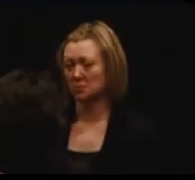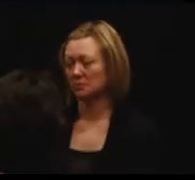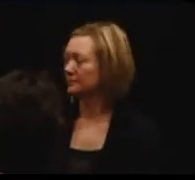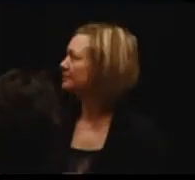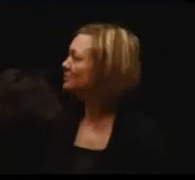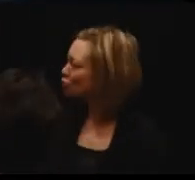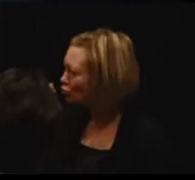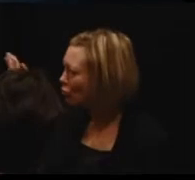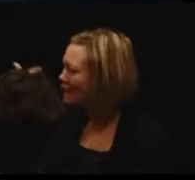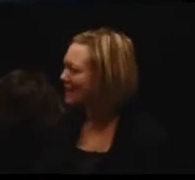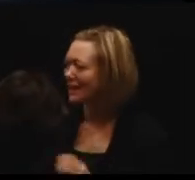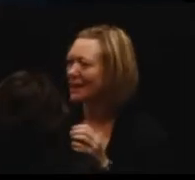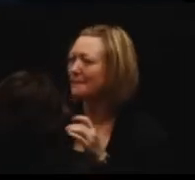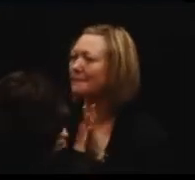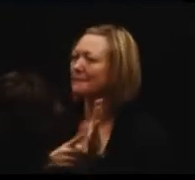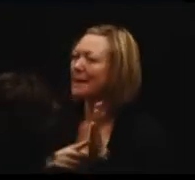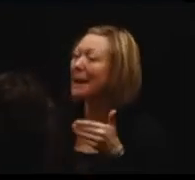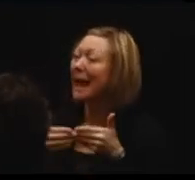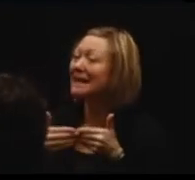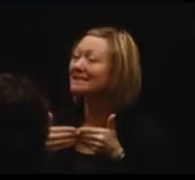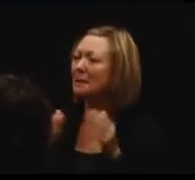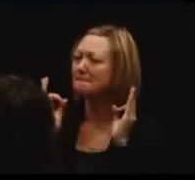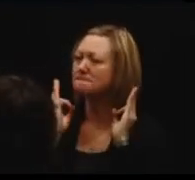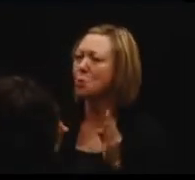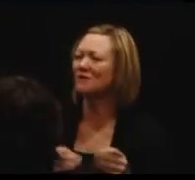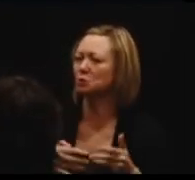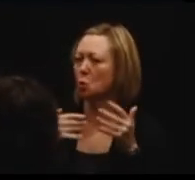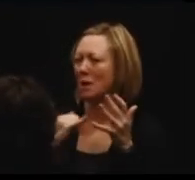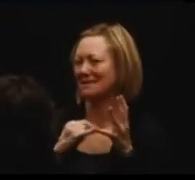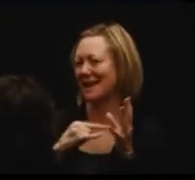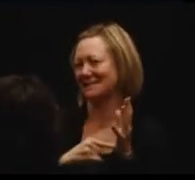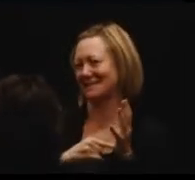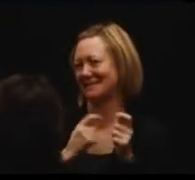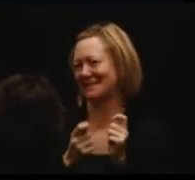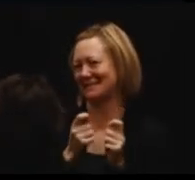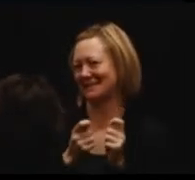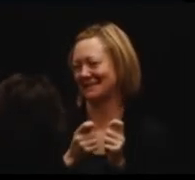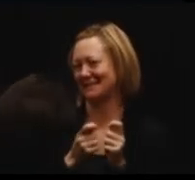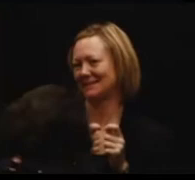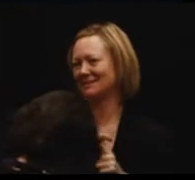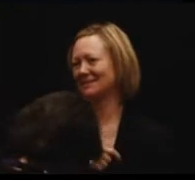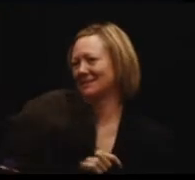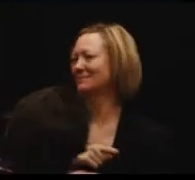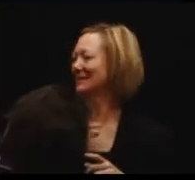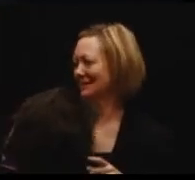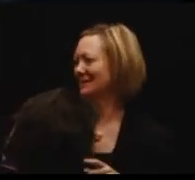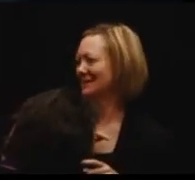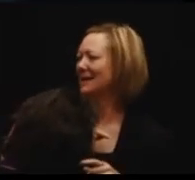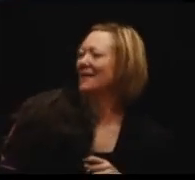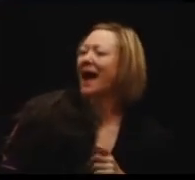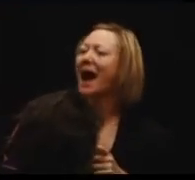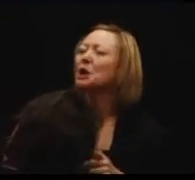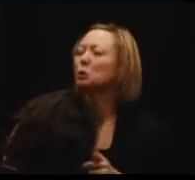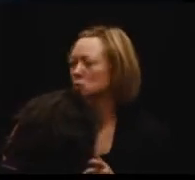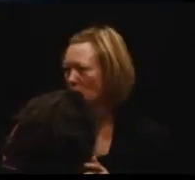Bill Gates had a perfect score on his SAT test, an incredibly smart guy. Yeah, Steve but he didn't Barber, complete the degree. That's unusual people. Yeah, but